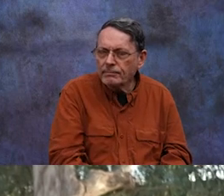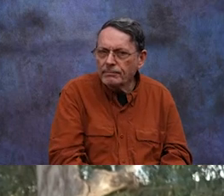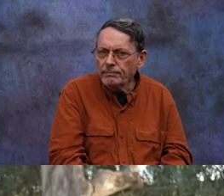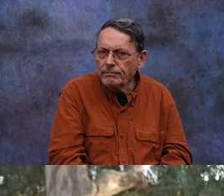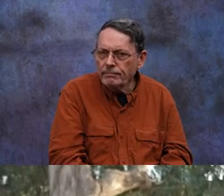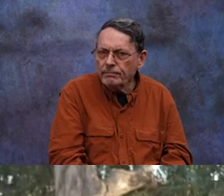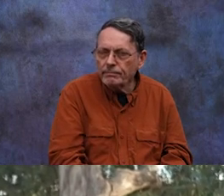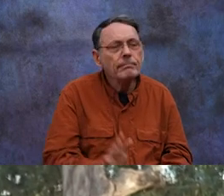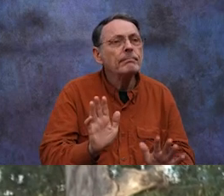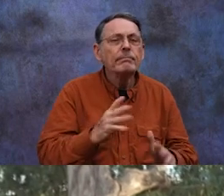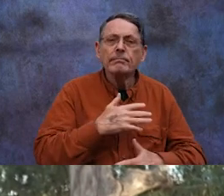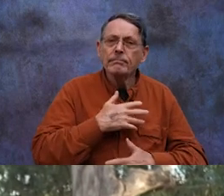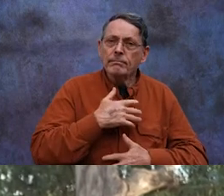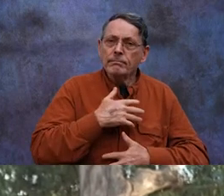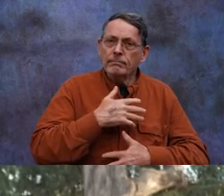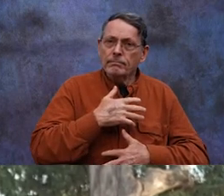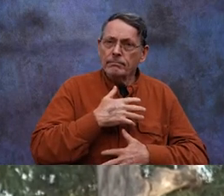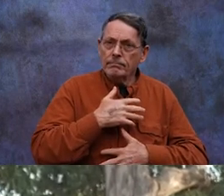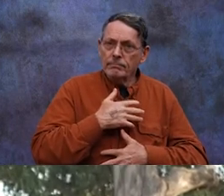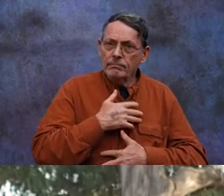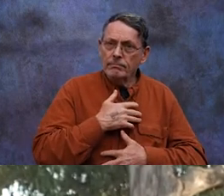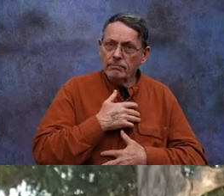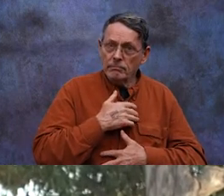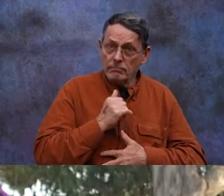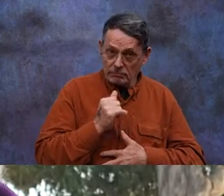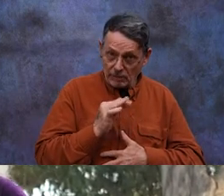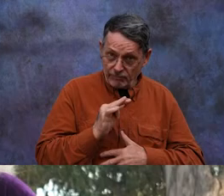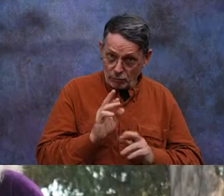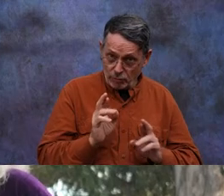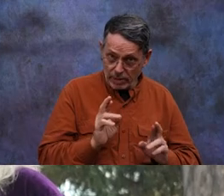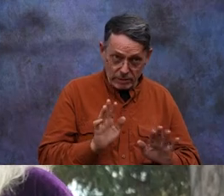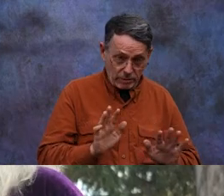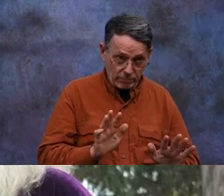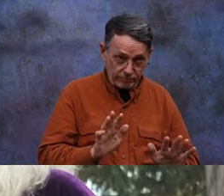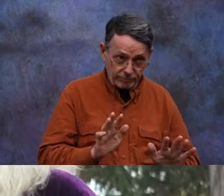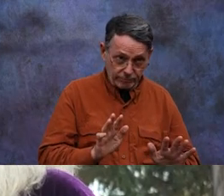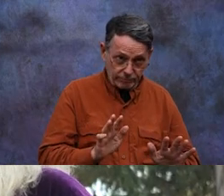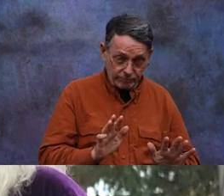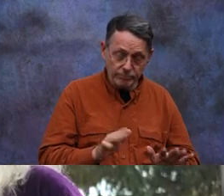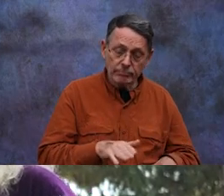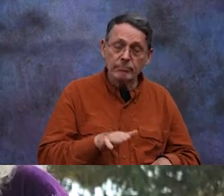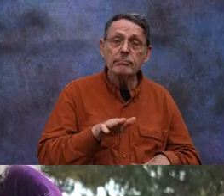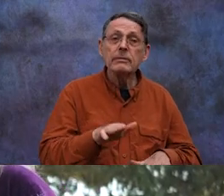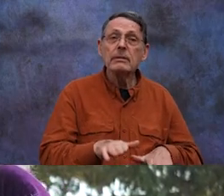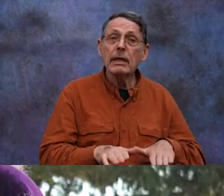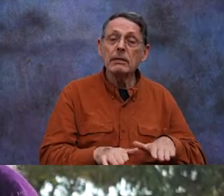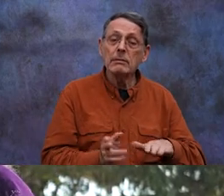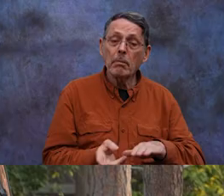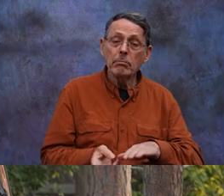And as you take a breath, if you are ready, if this is the journey for you tonight, take a step on